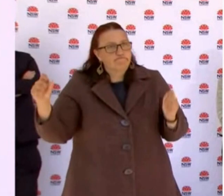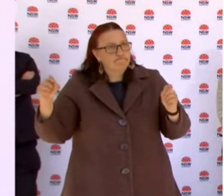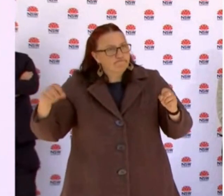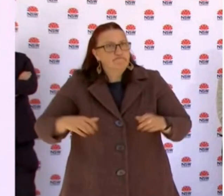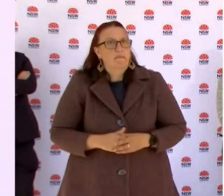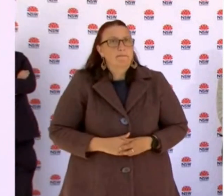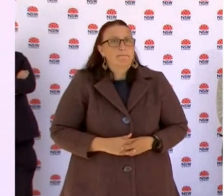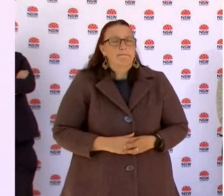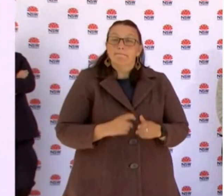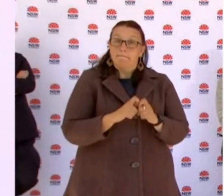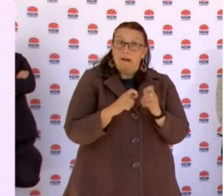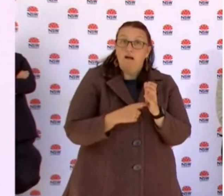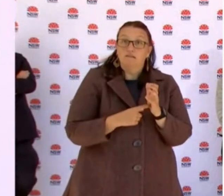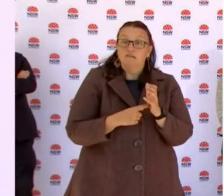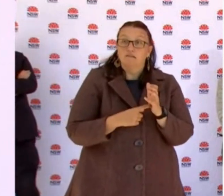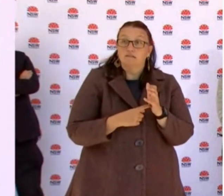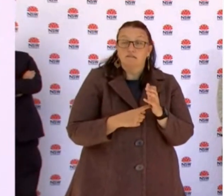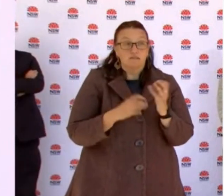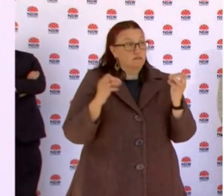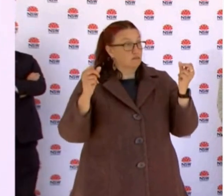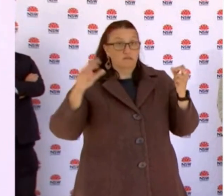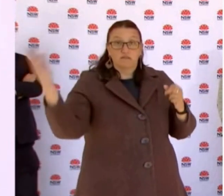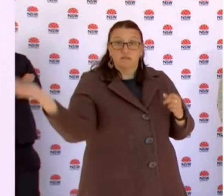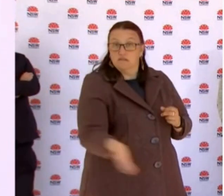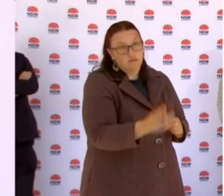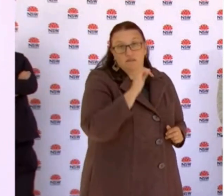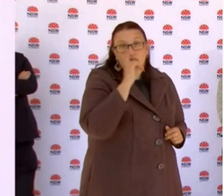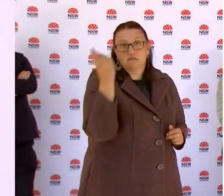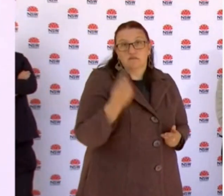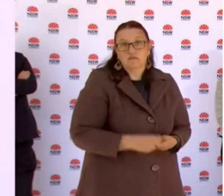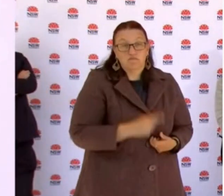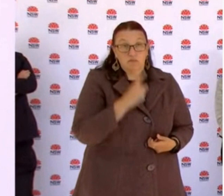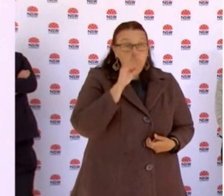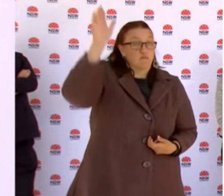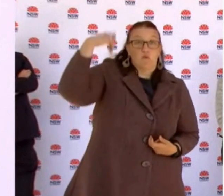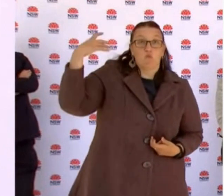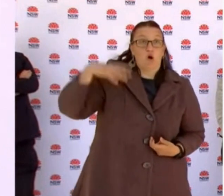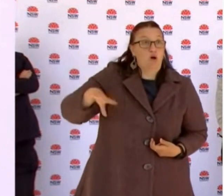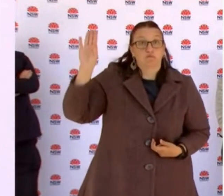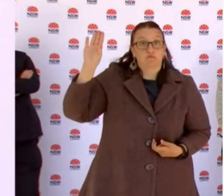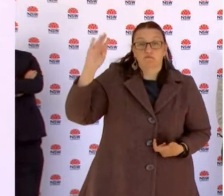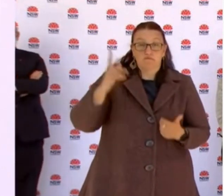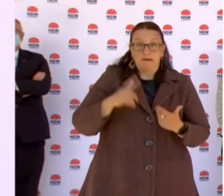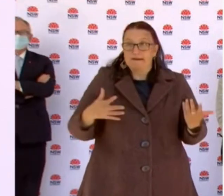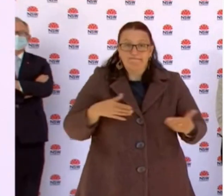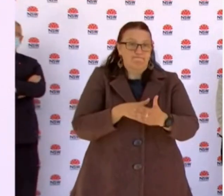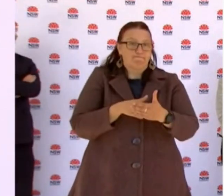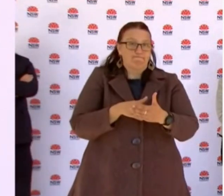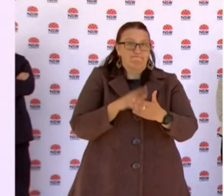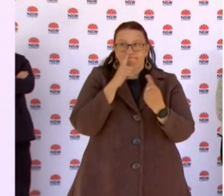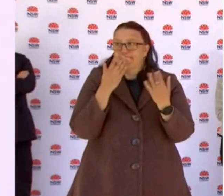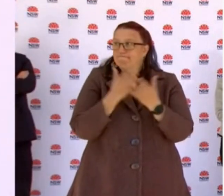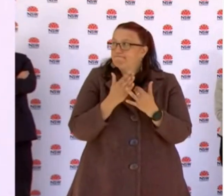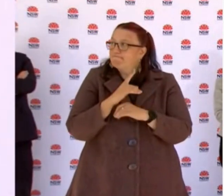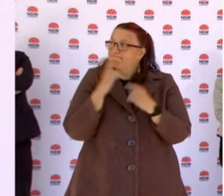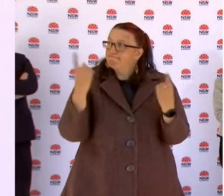really important to note that there are many people who would like to get the vaccine that currently don't have access to it.